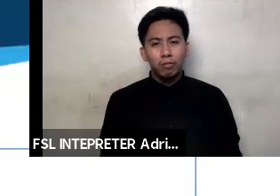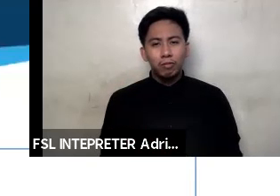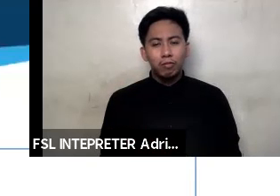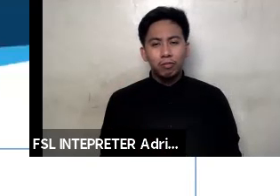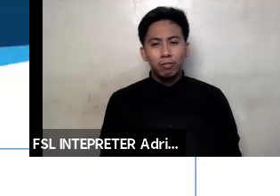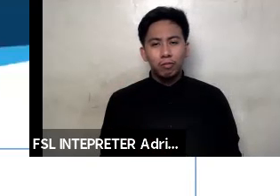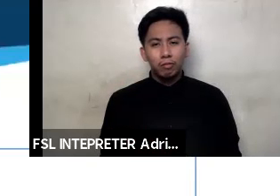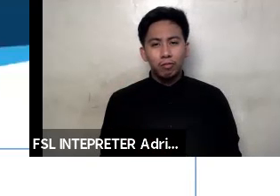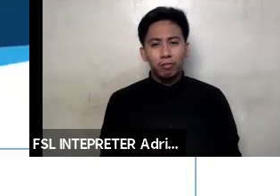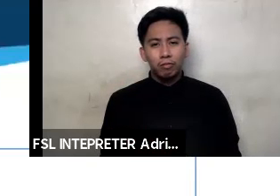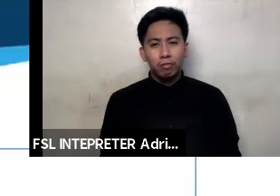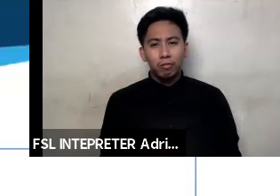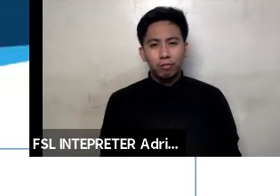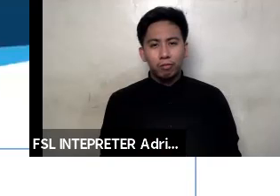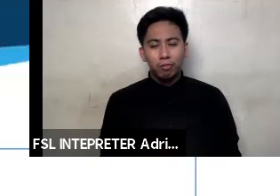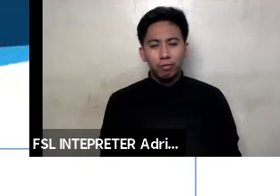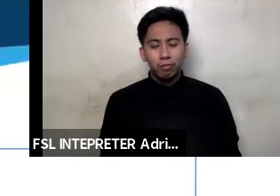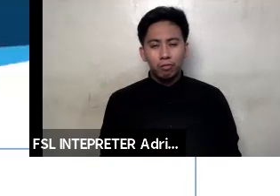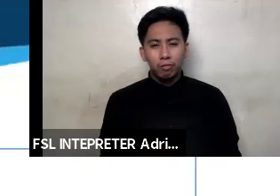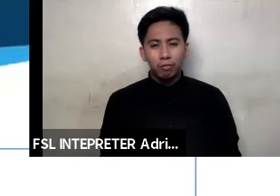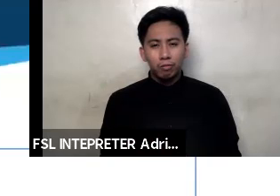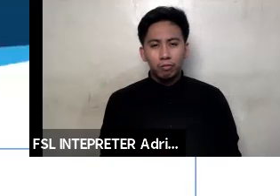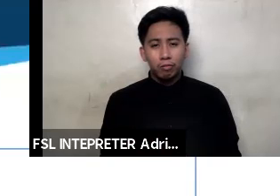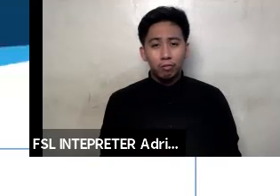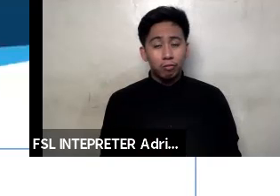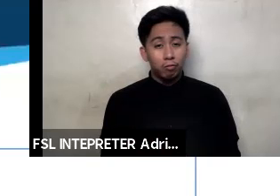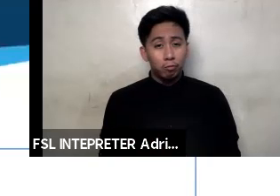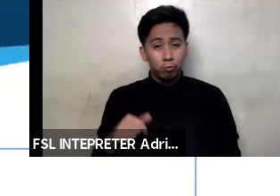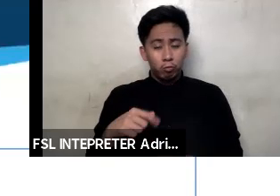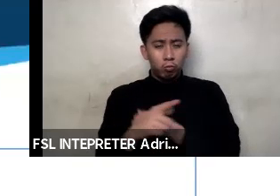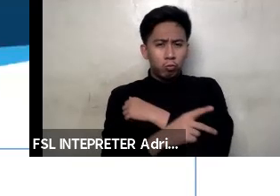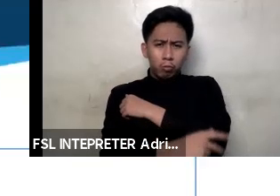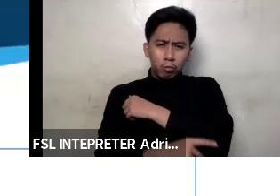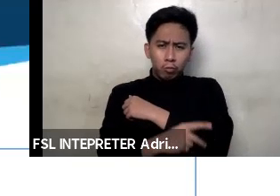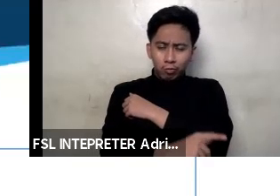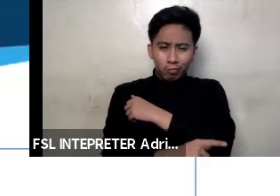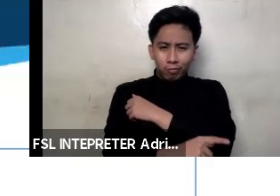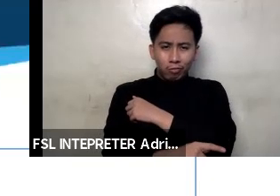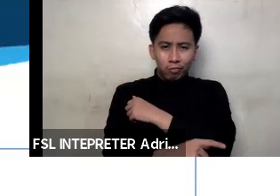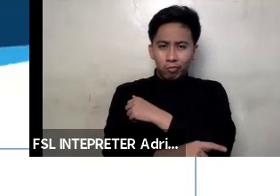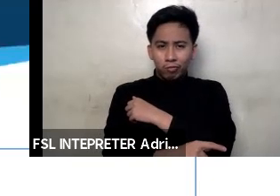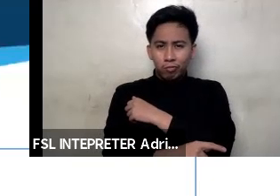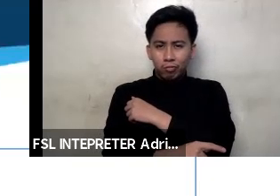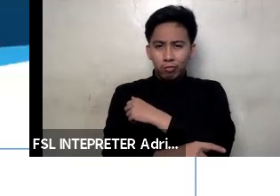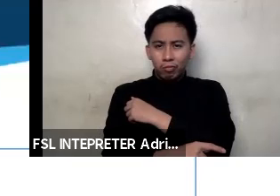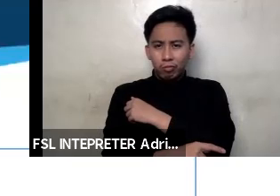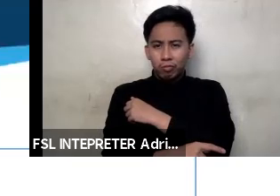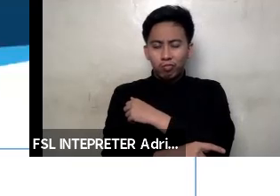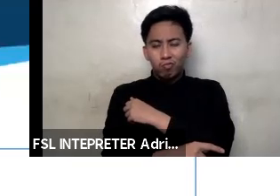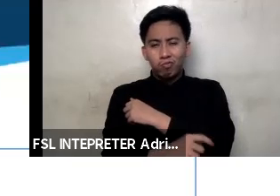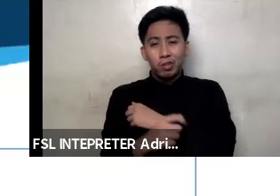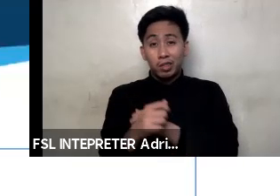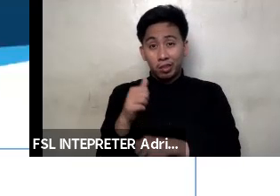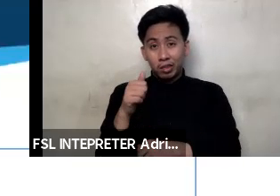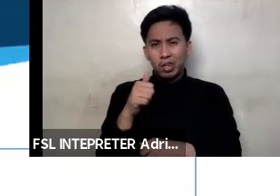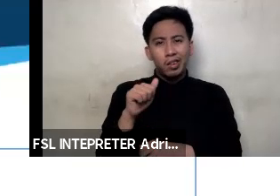My dream is through EGBU, the province will no longer be amongst the 10 poorest provinces in the